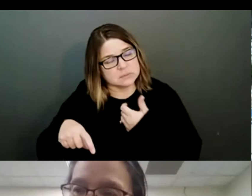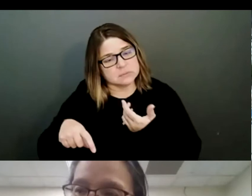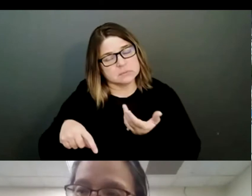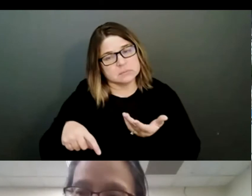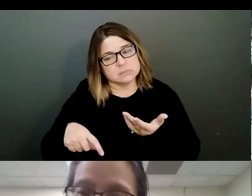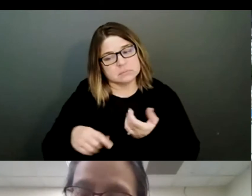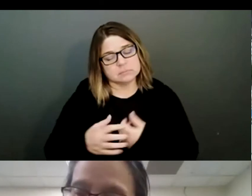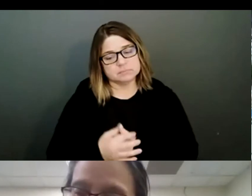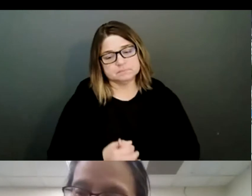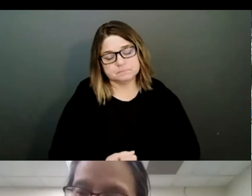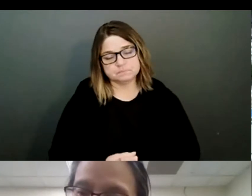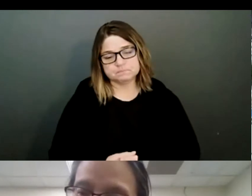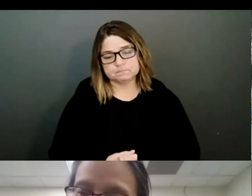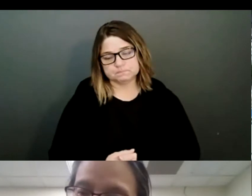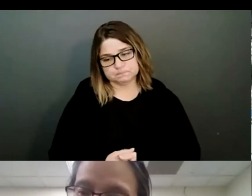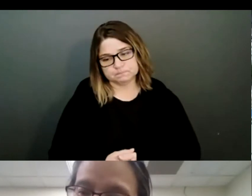and just like